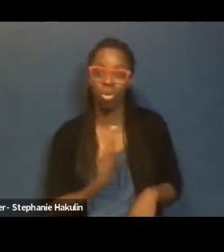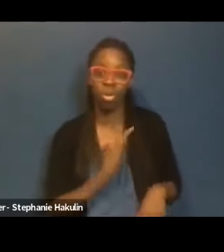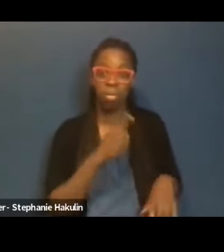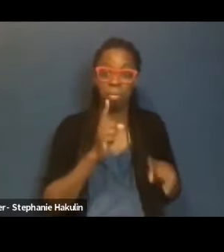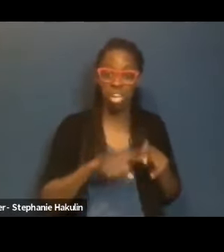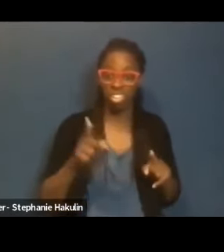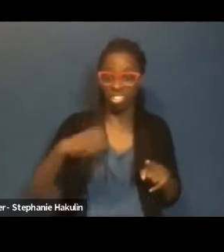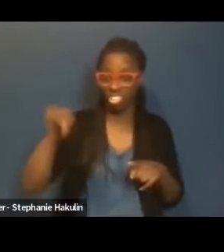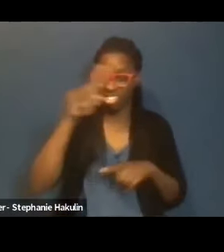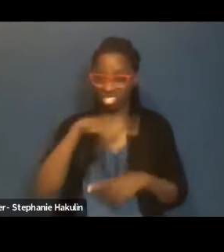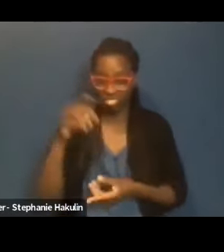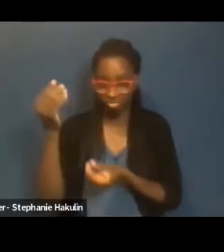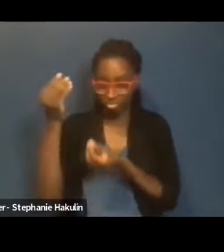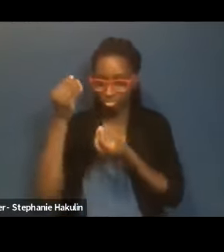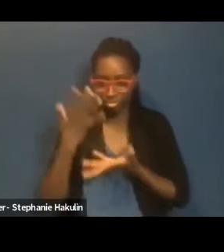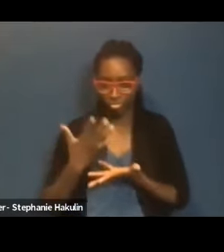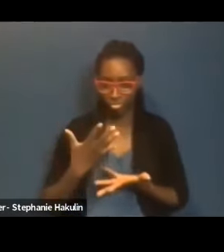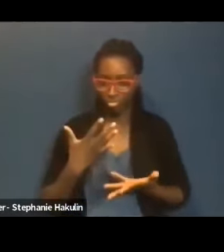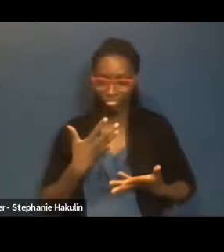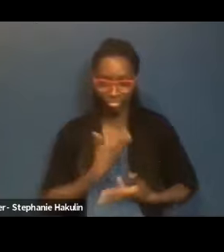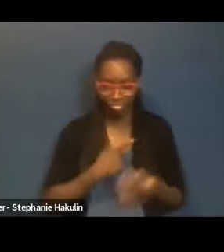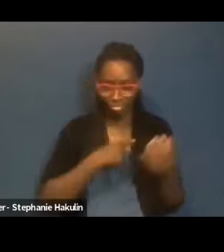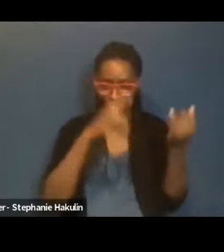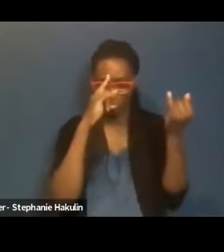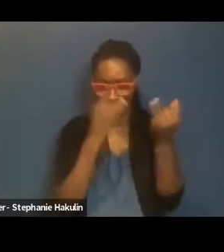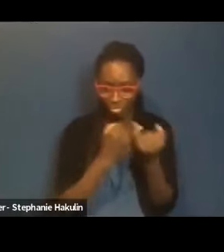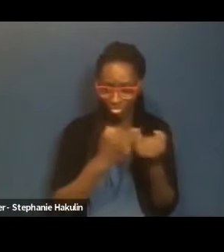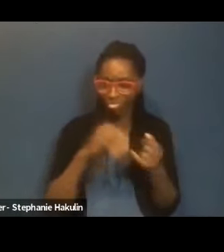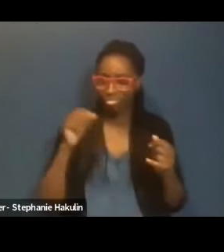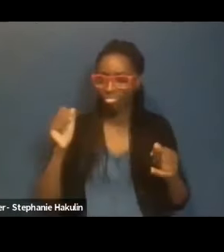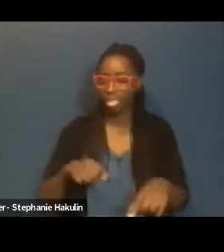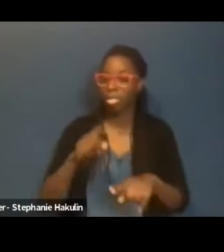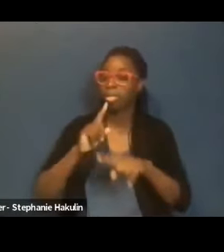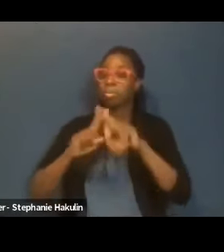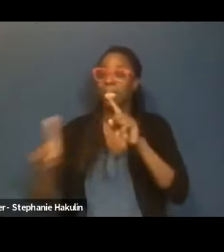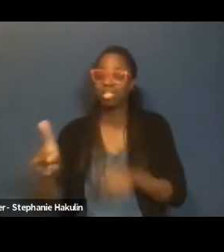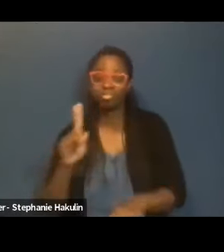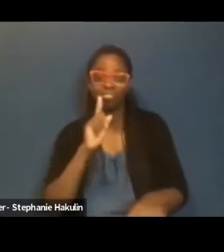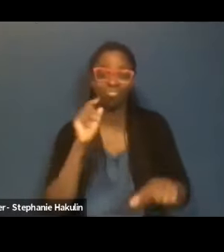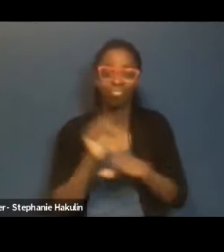attention. I mean, really, it's same me.